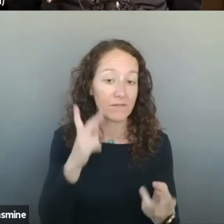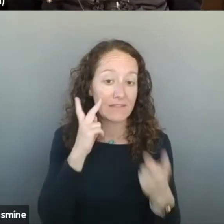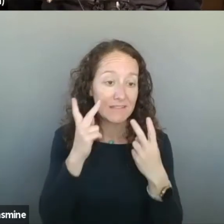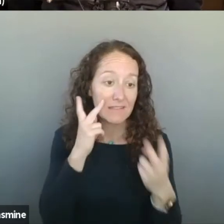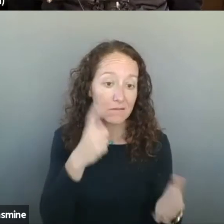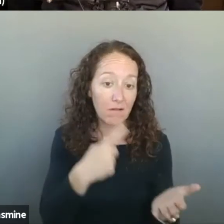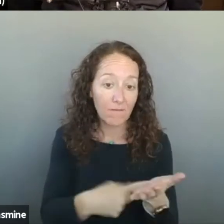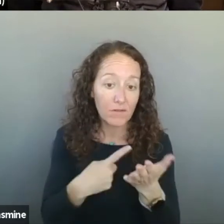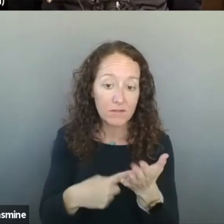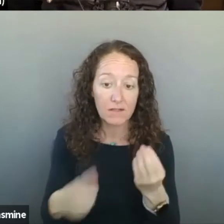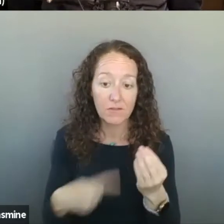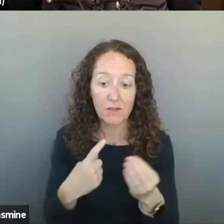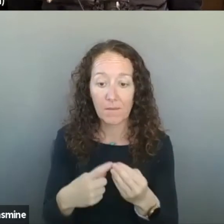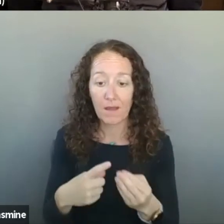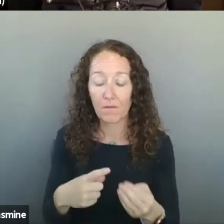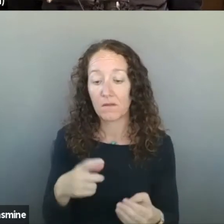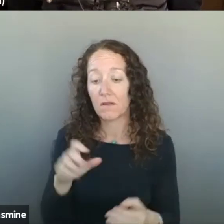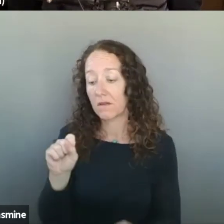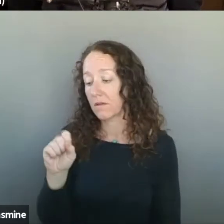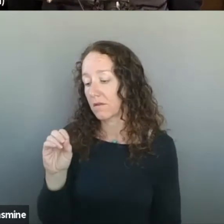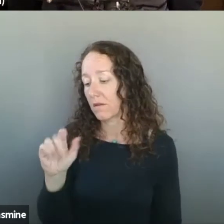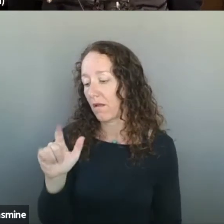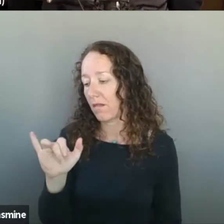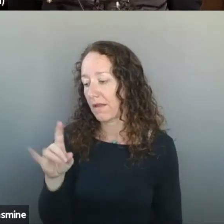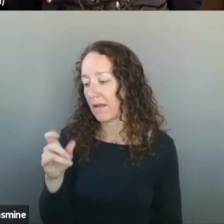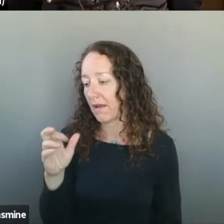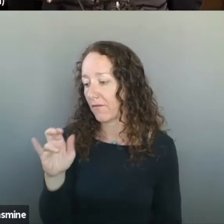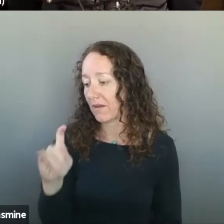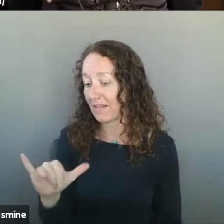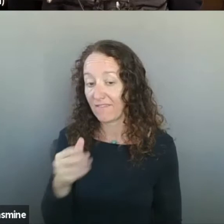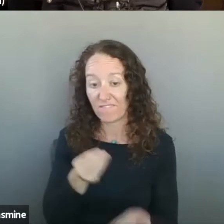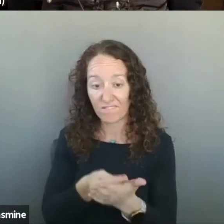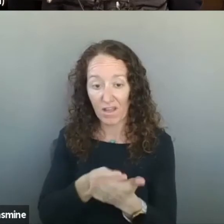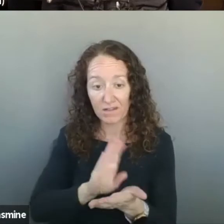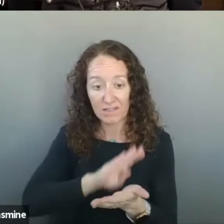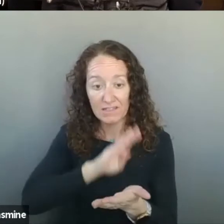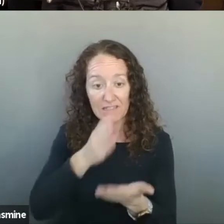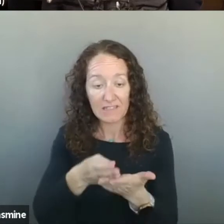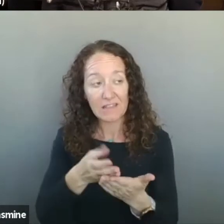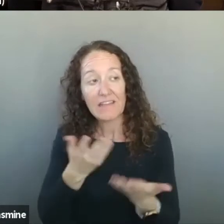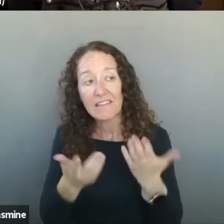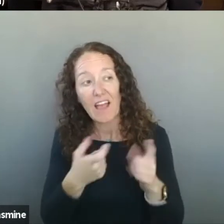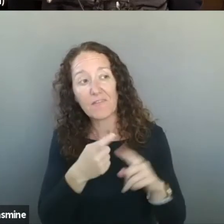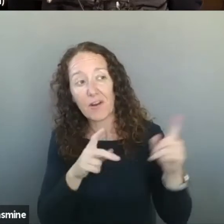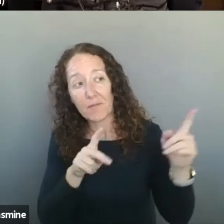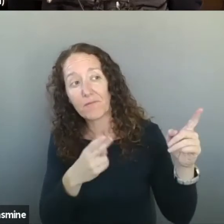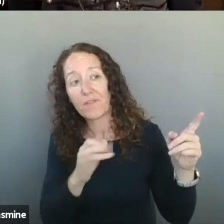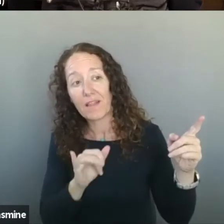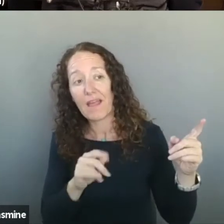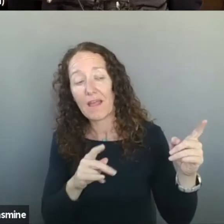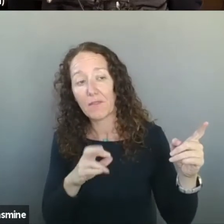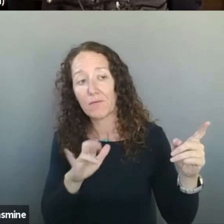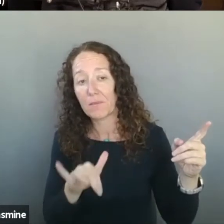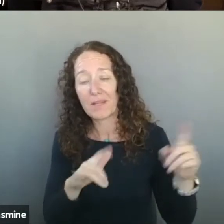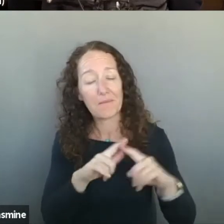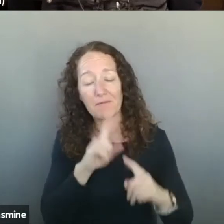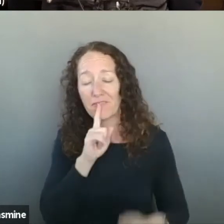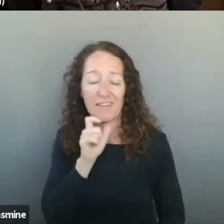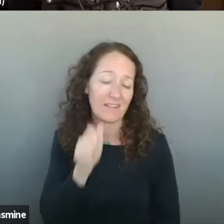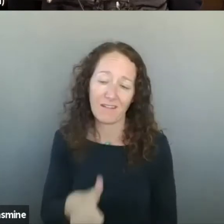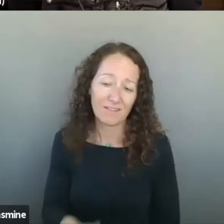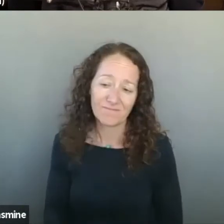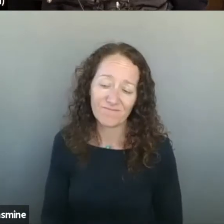solidarity funding. This sort of comes out of philanthropy, but it really doesn't. It comes out of